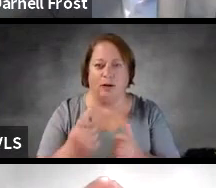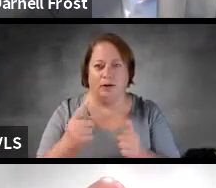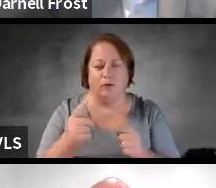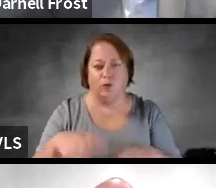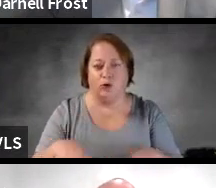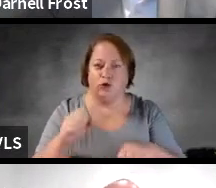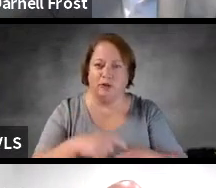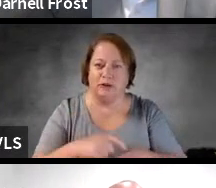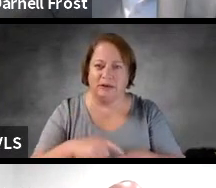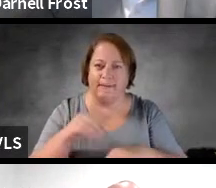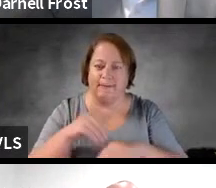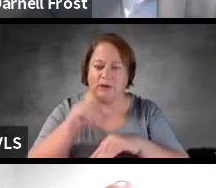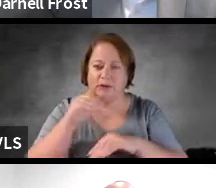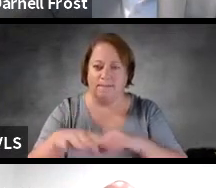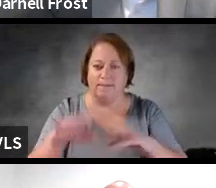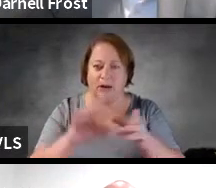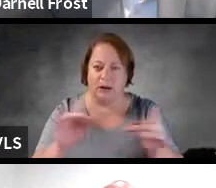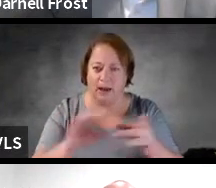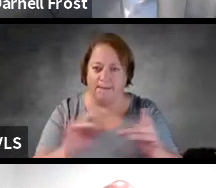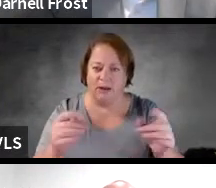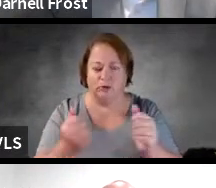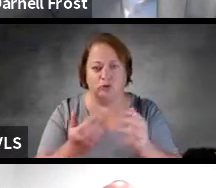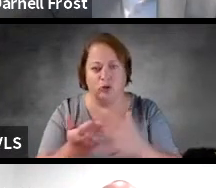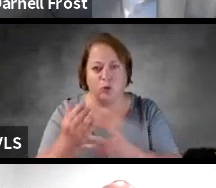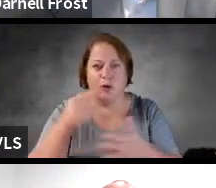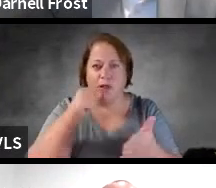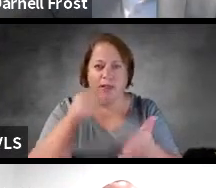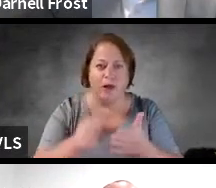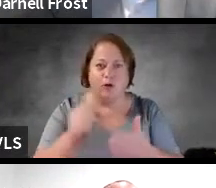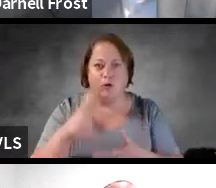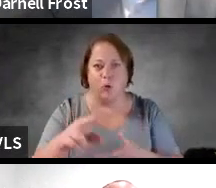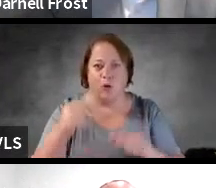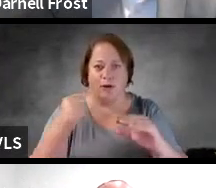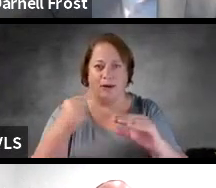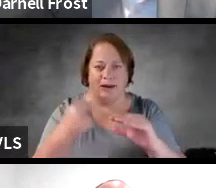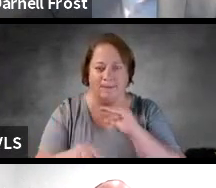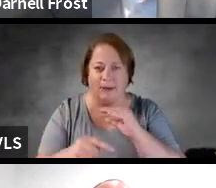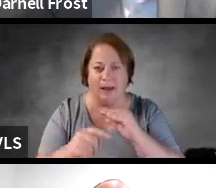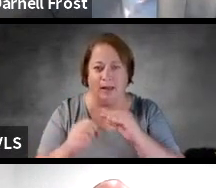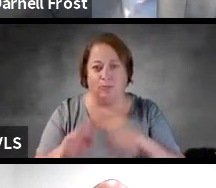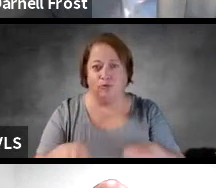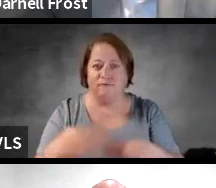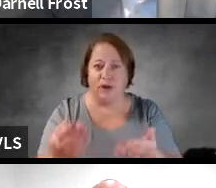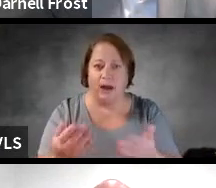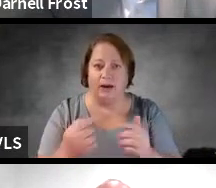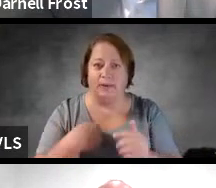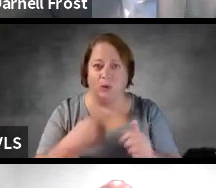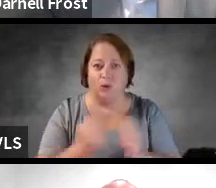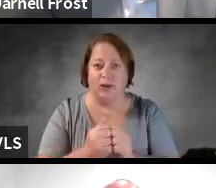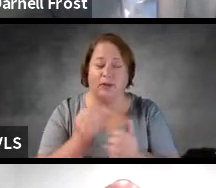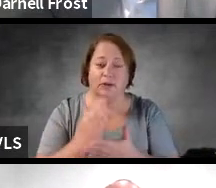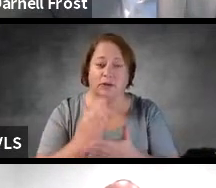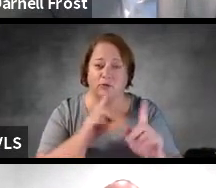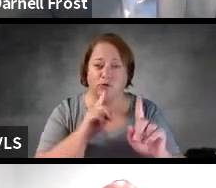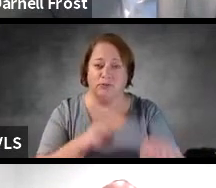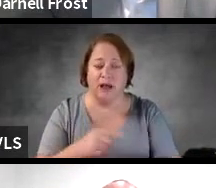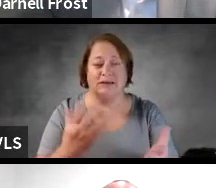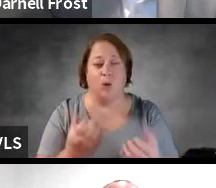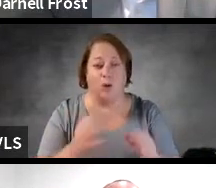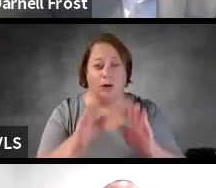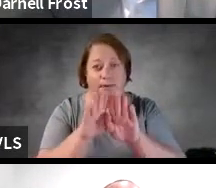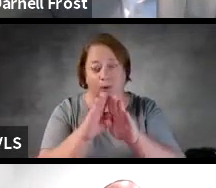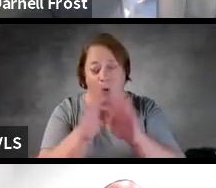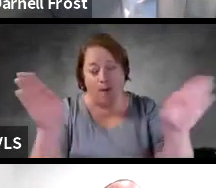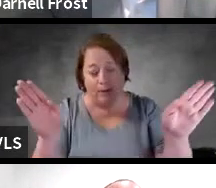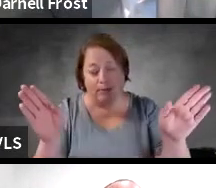comments in writing, either through a letter or an email, at least provided me with some response. I want to keep an open mind, but it's hard